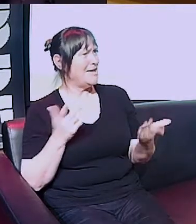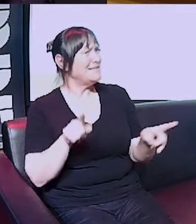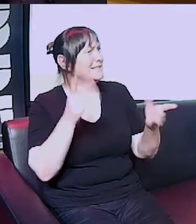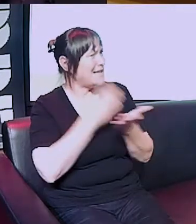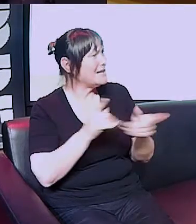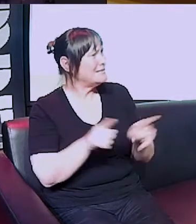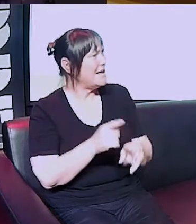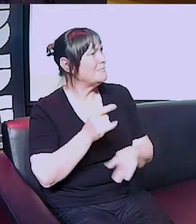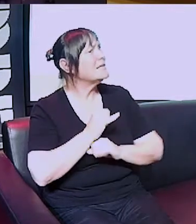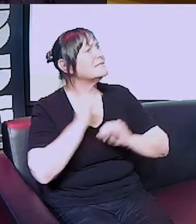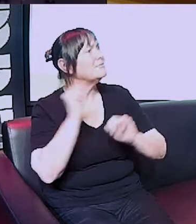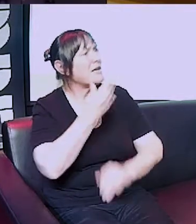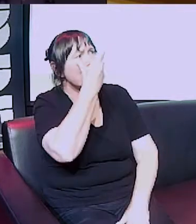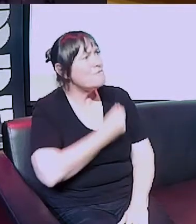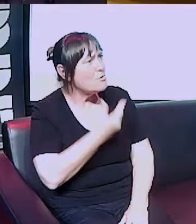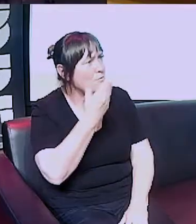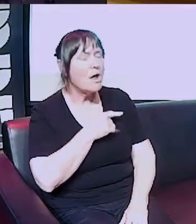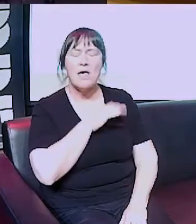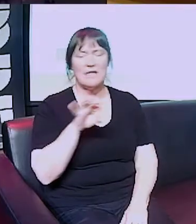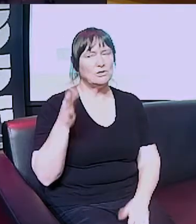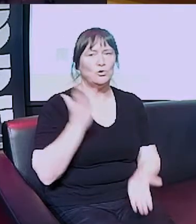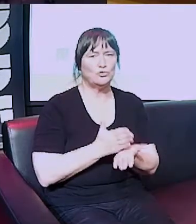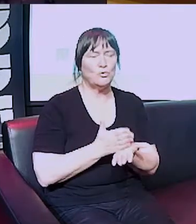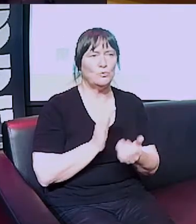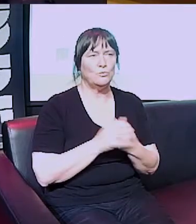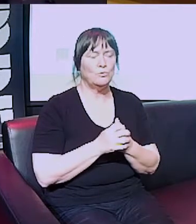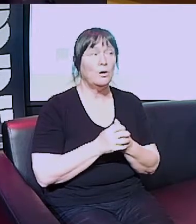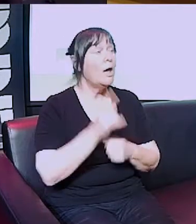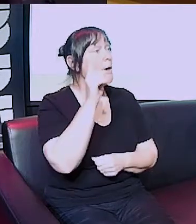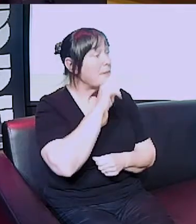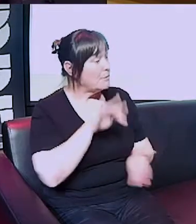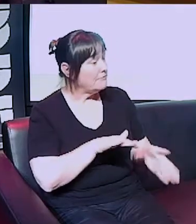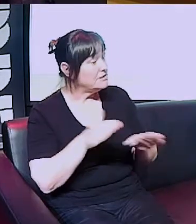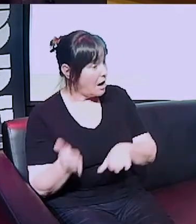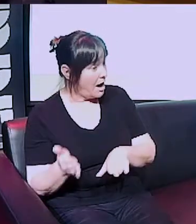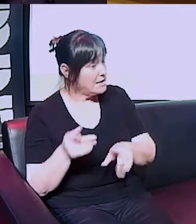seasonal flu. That's inaccurate. People that have died